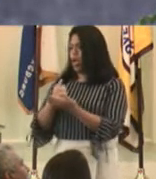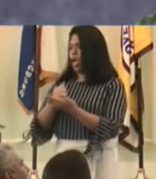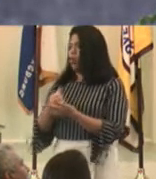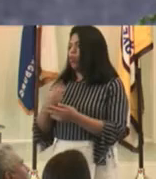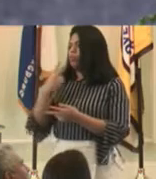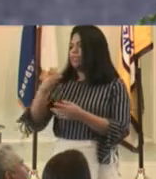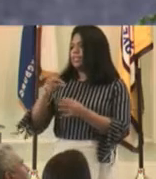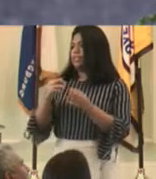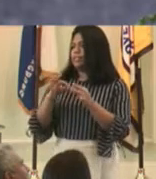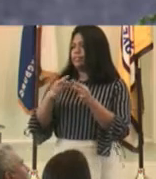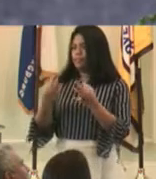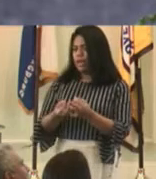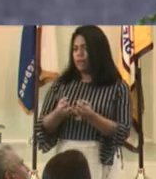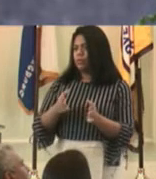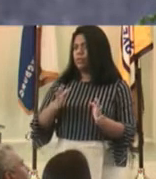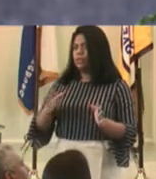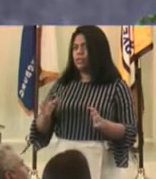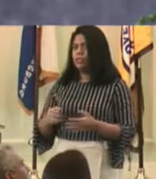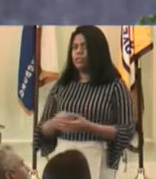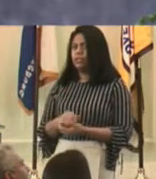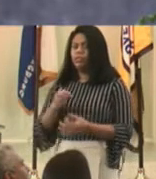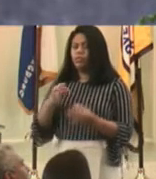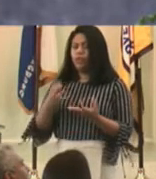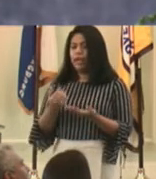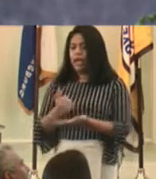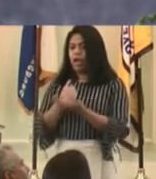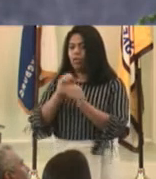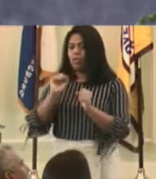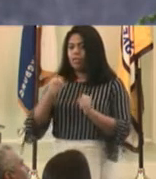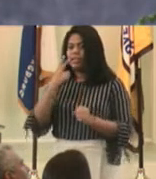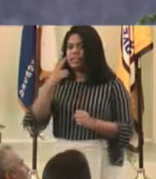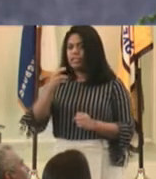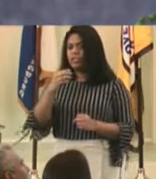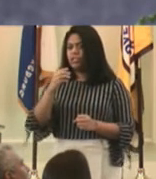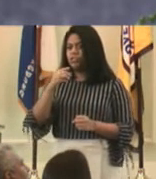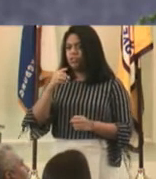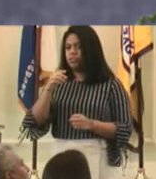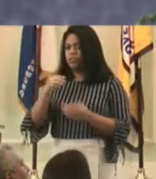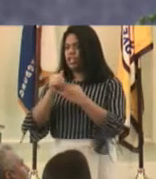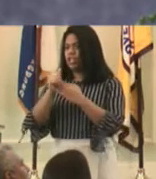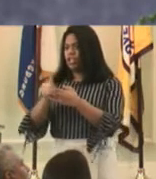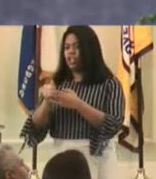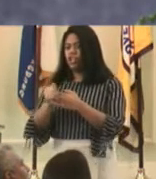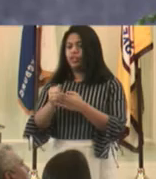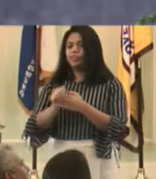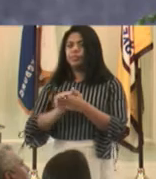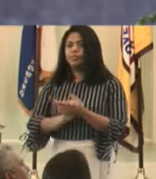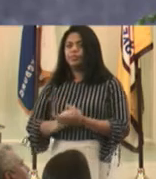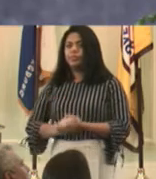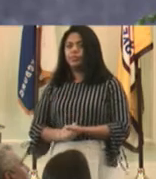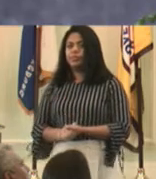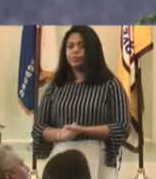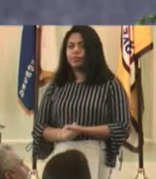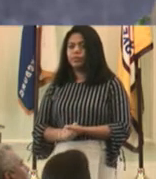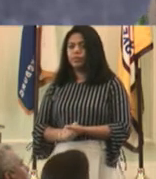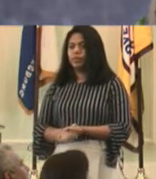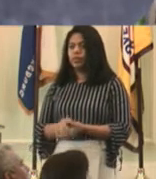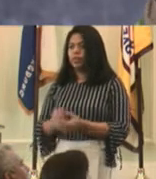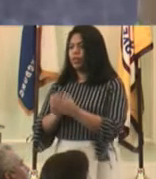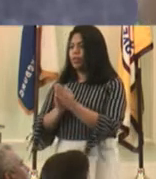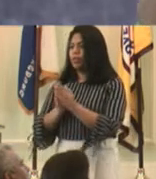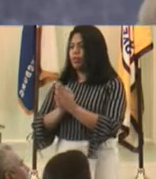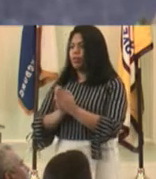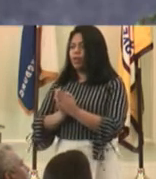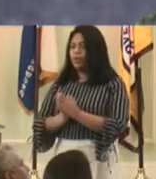people, and please see him if you'd like to come out. And I think that concludes the announcements. Praise God. Be praying for me as I pray for you. And pray for our